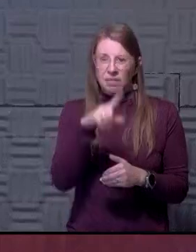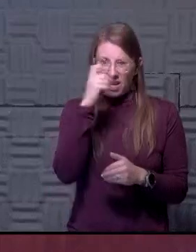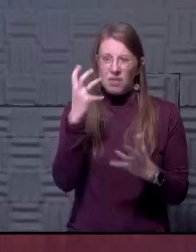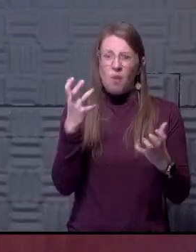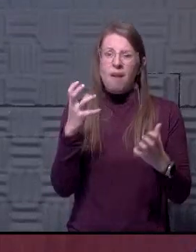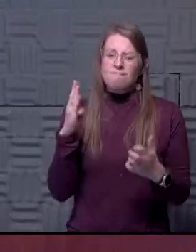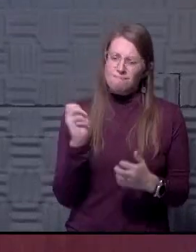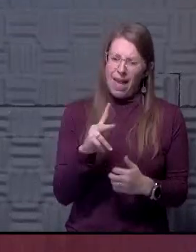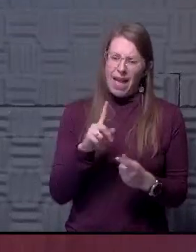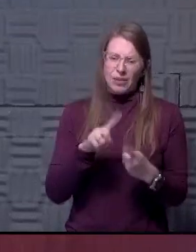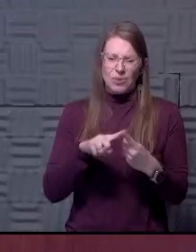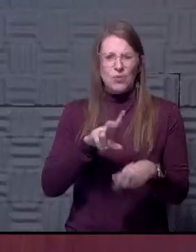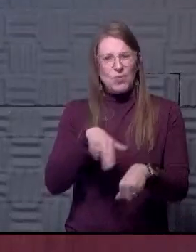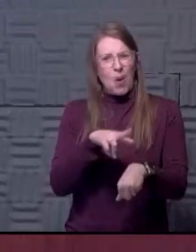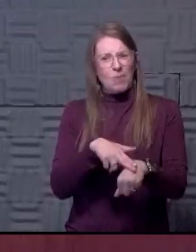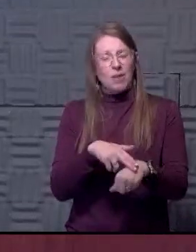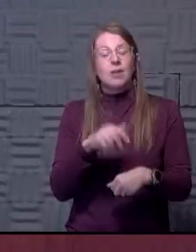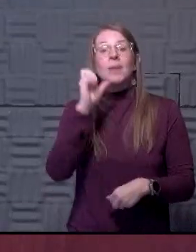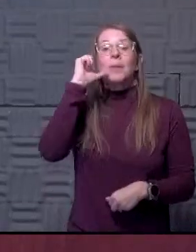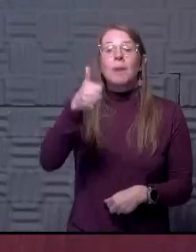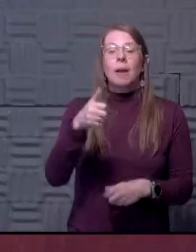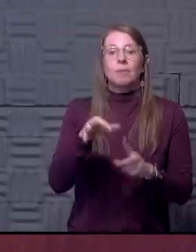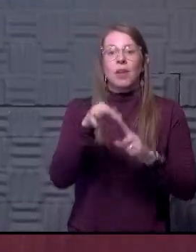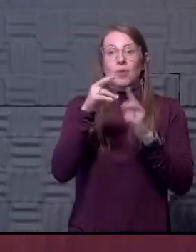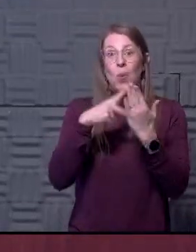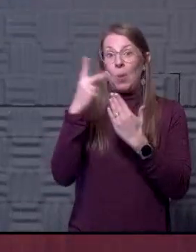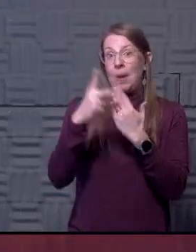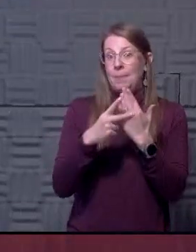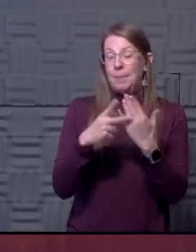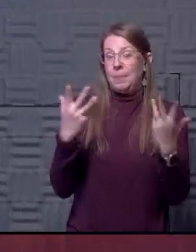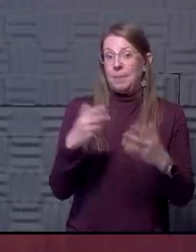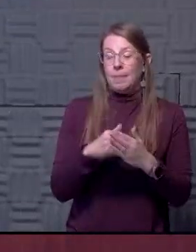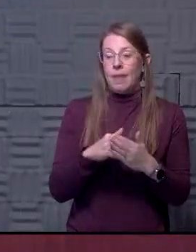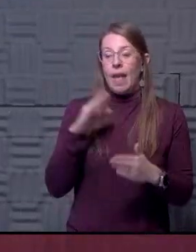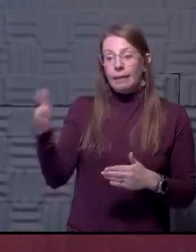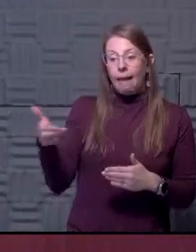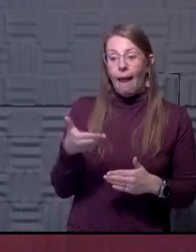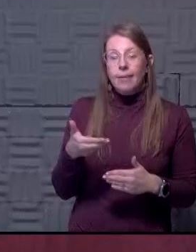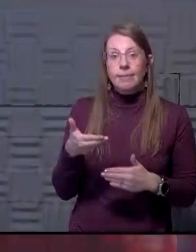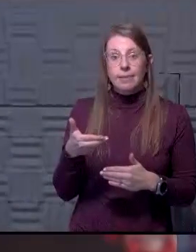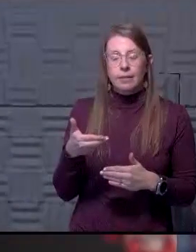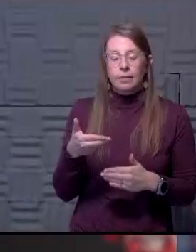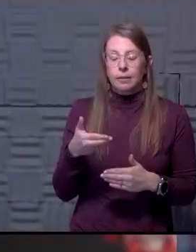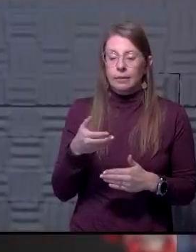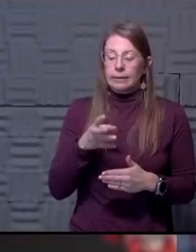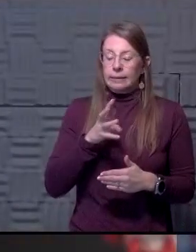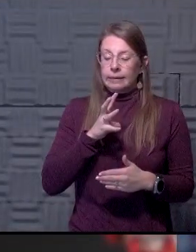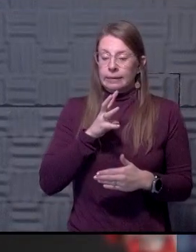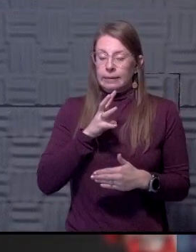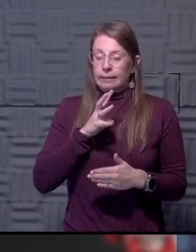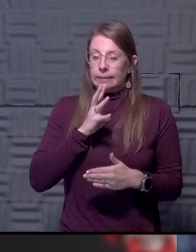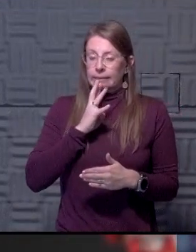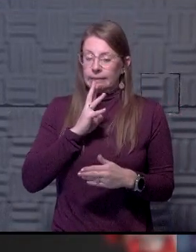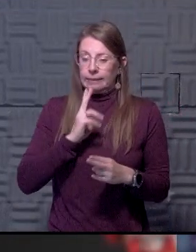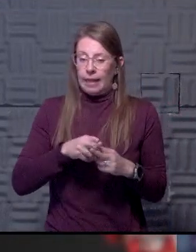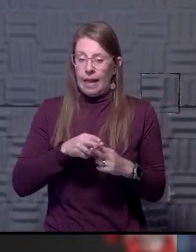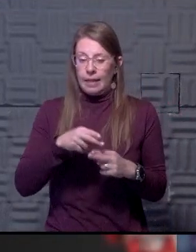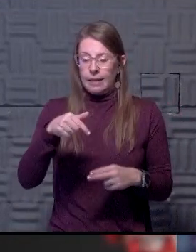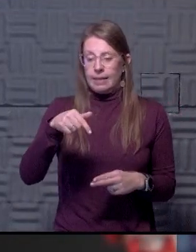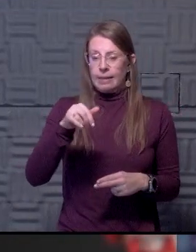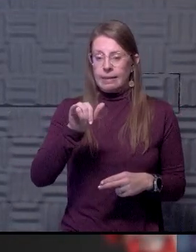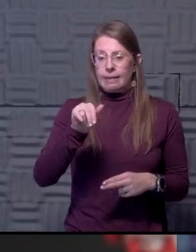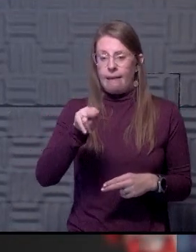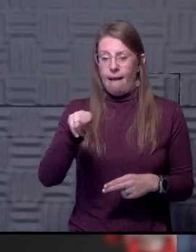normal. Hey, tomorrow we're having a special program. There is a guest, I'm going to say her name, I think correctly,